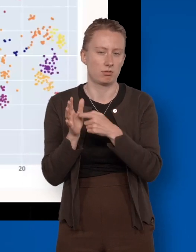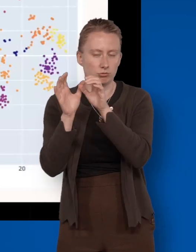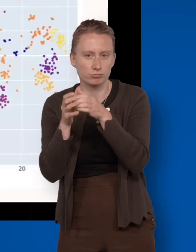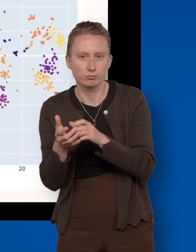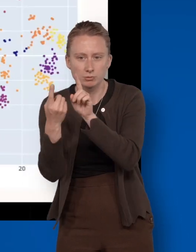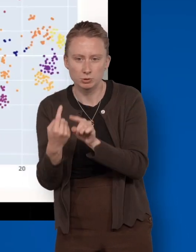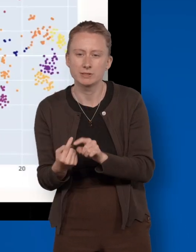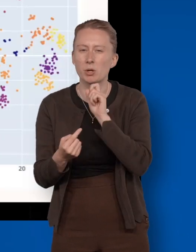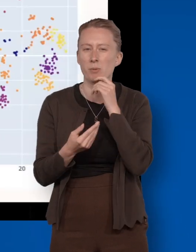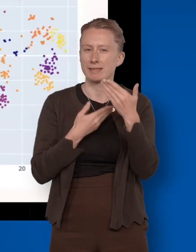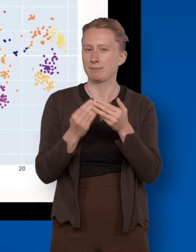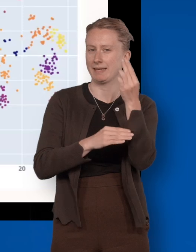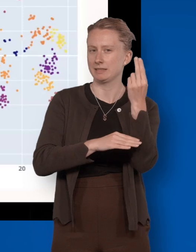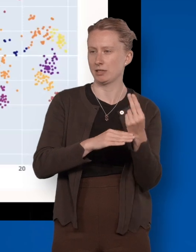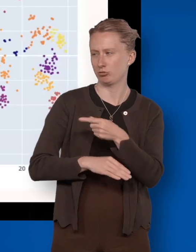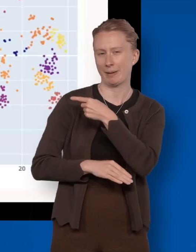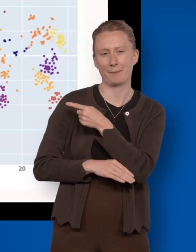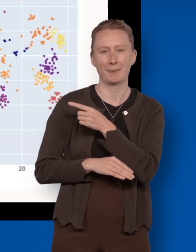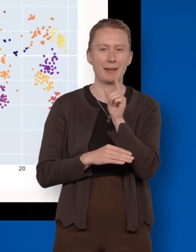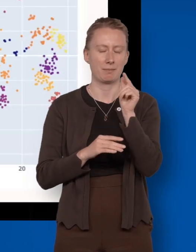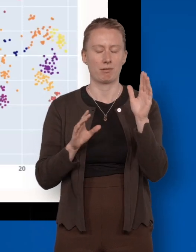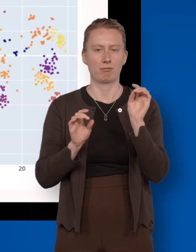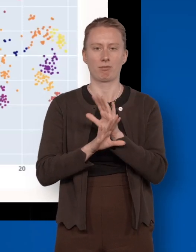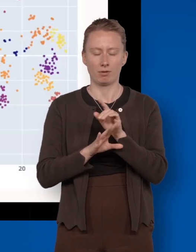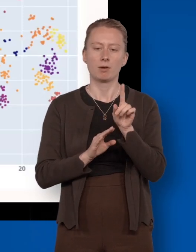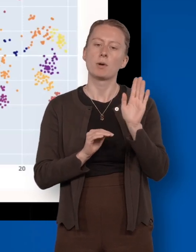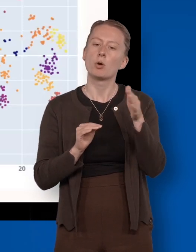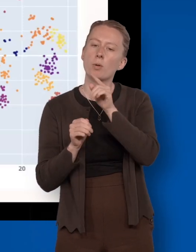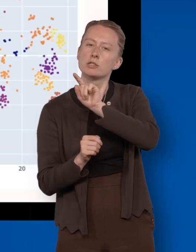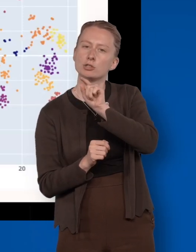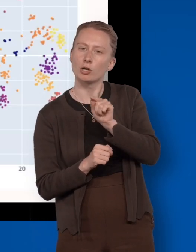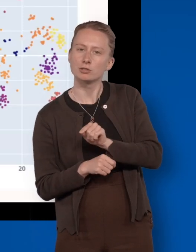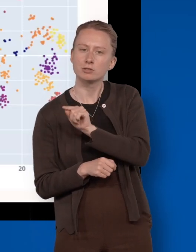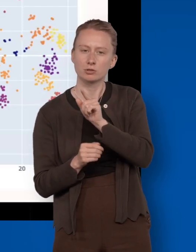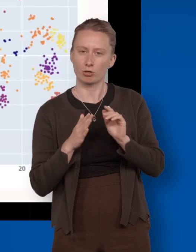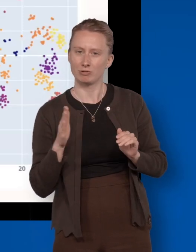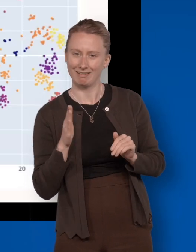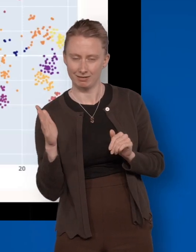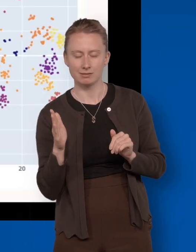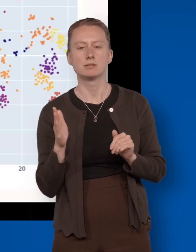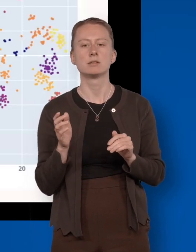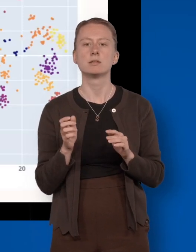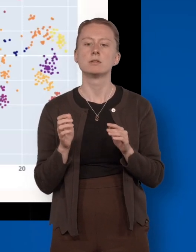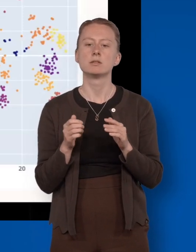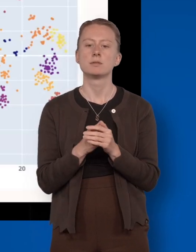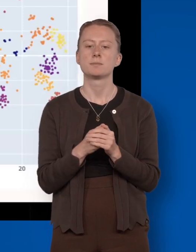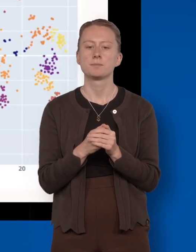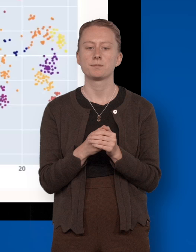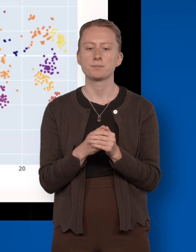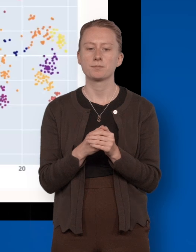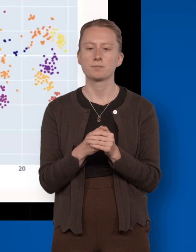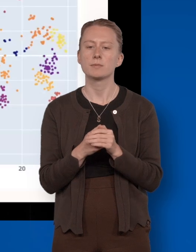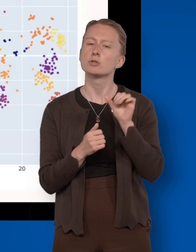bit abstract, but all these dots here on the right-hand side are meant to be survey